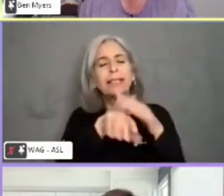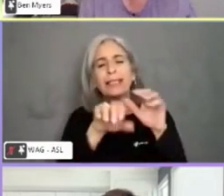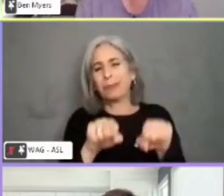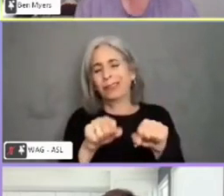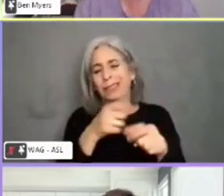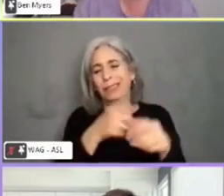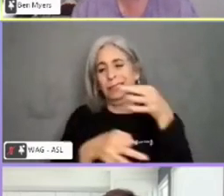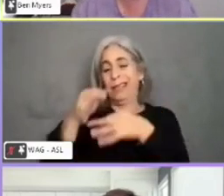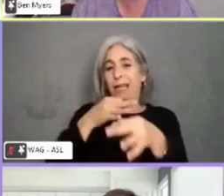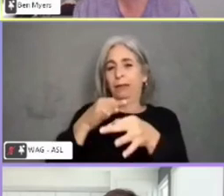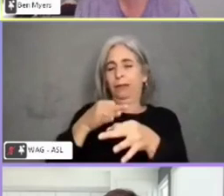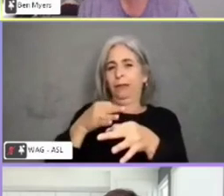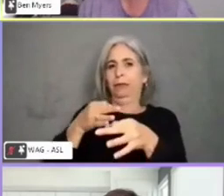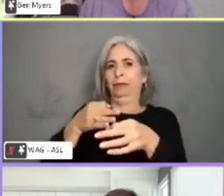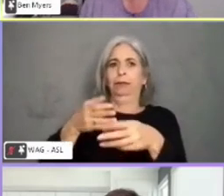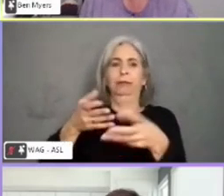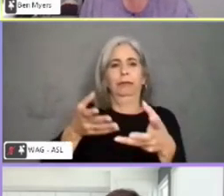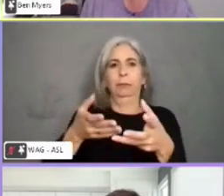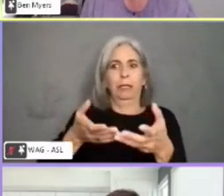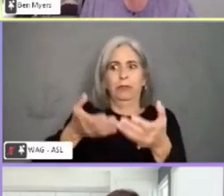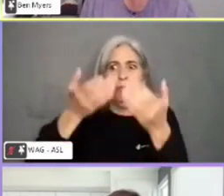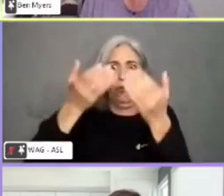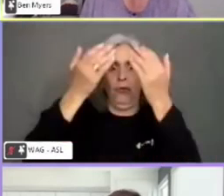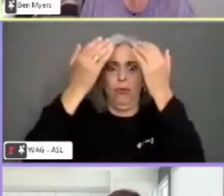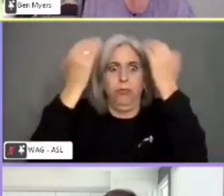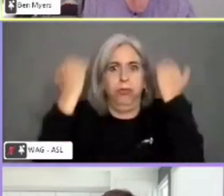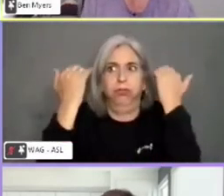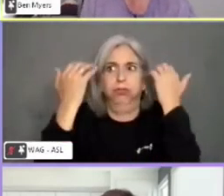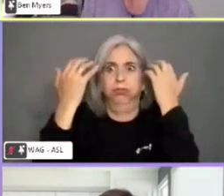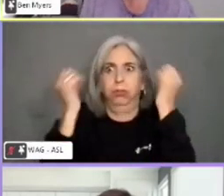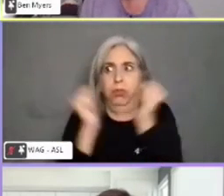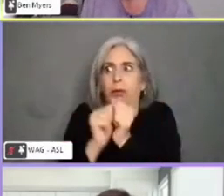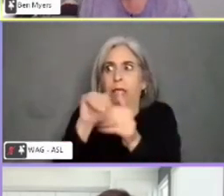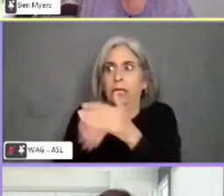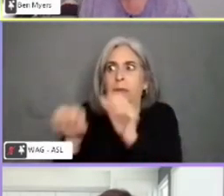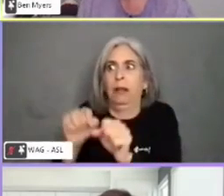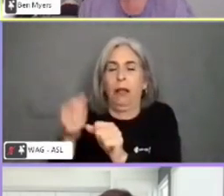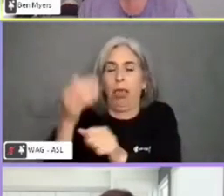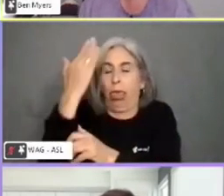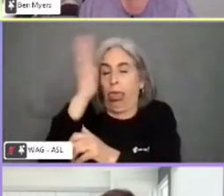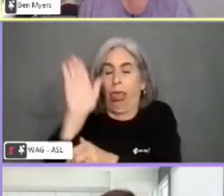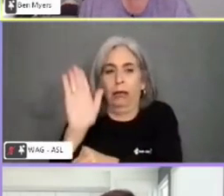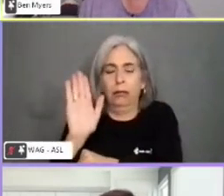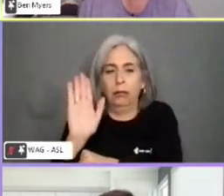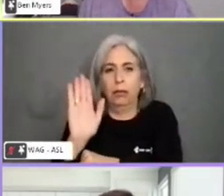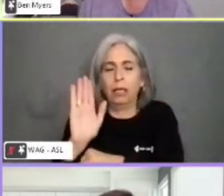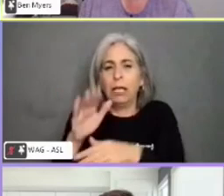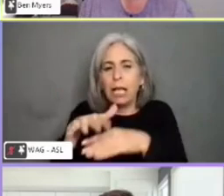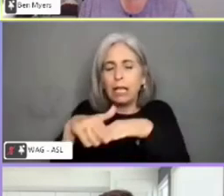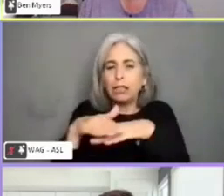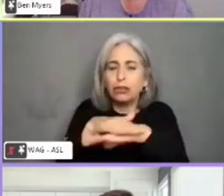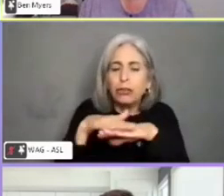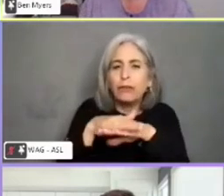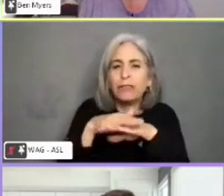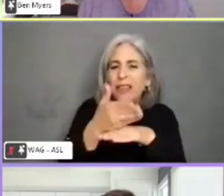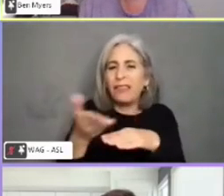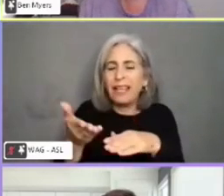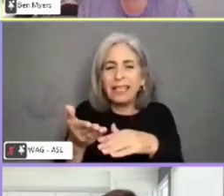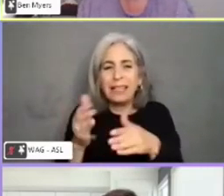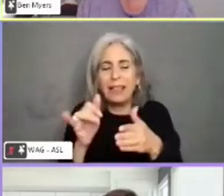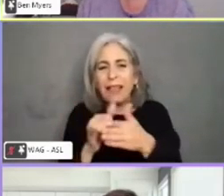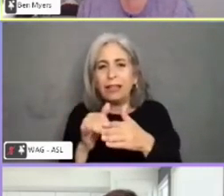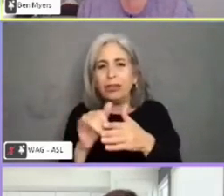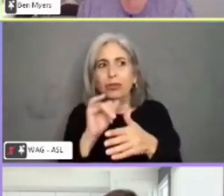to drinking from the fire hose. It surfaces things that actively exist on your